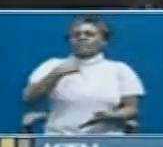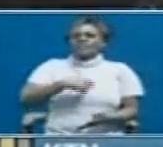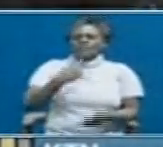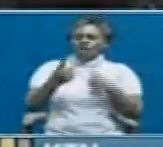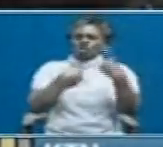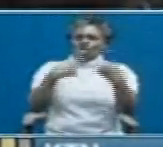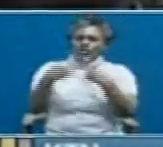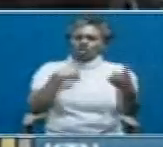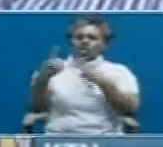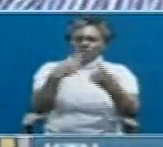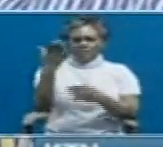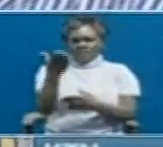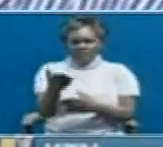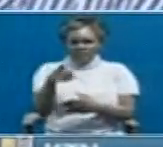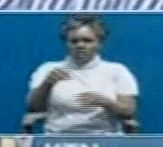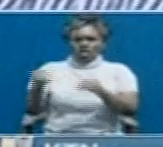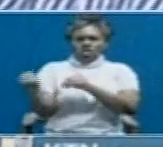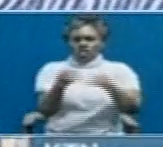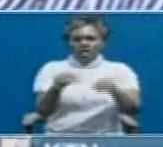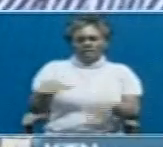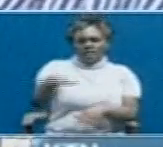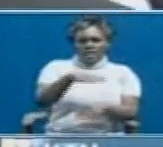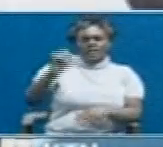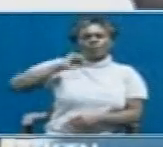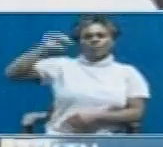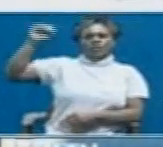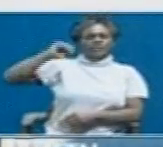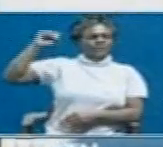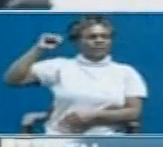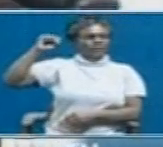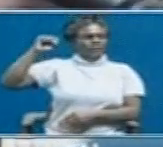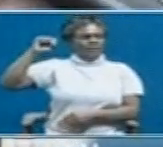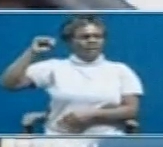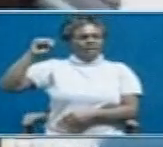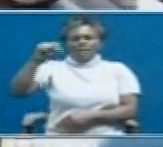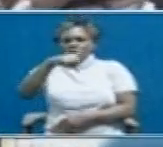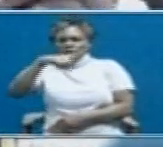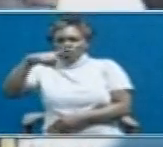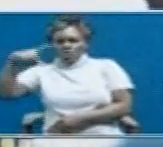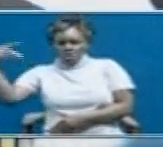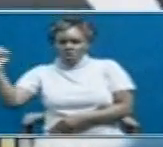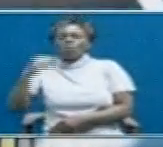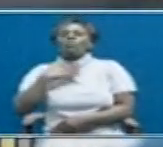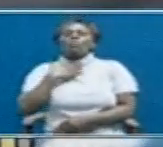many resounding statements that would shape the region's politics. We want to accept